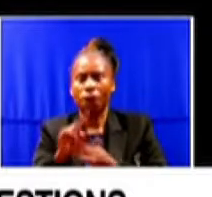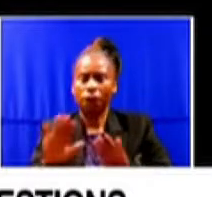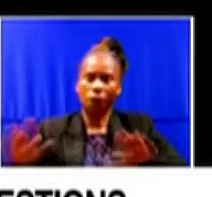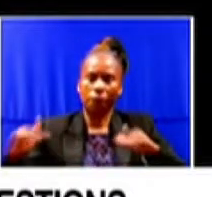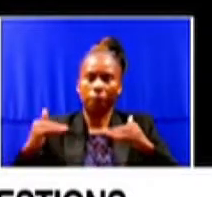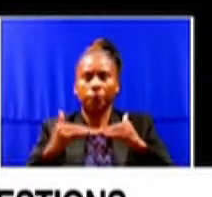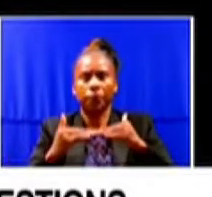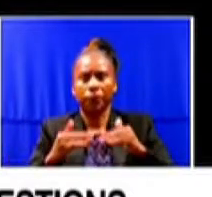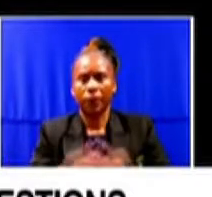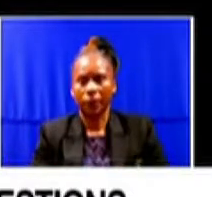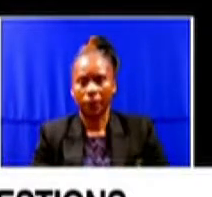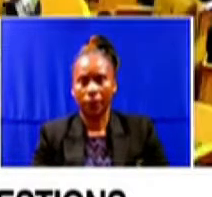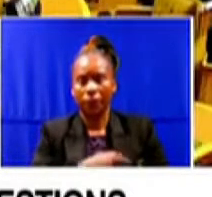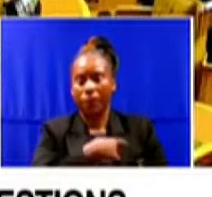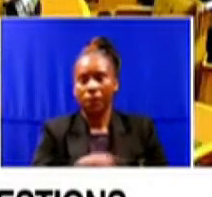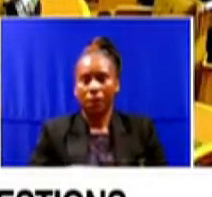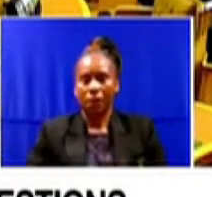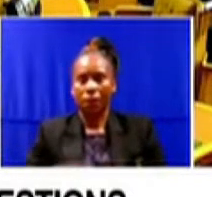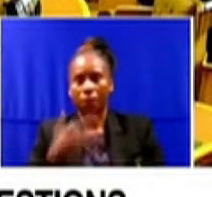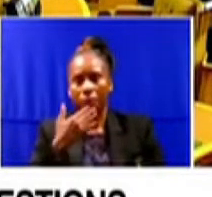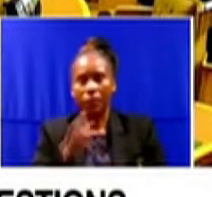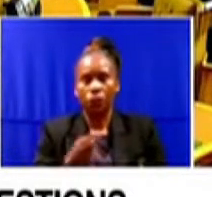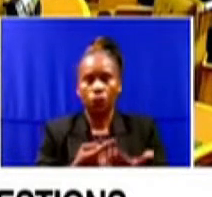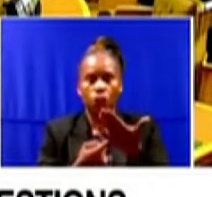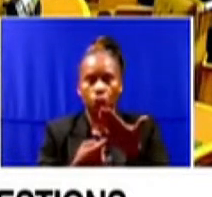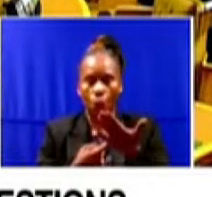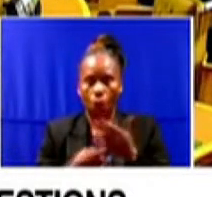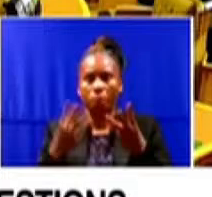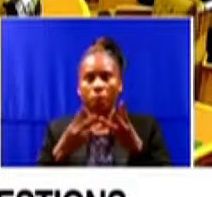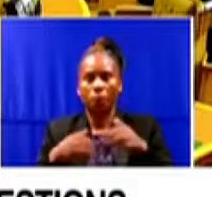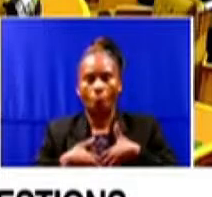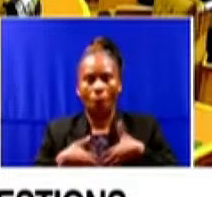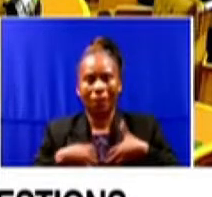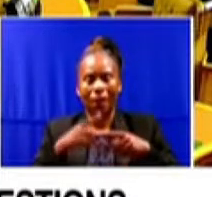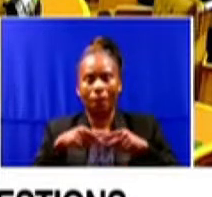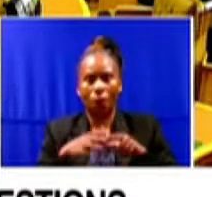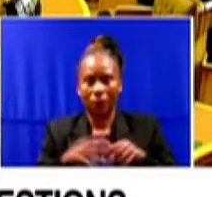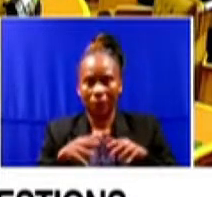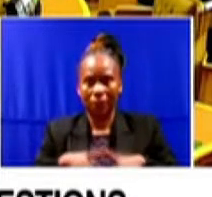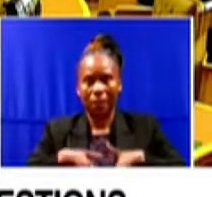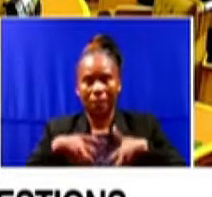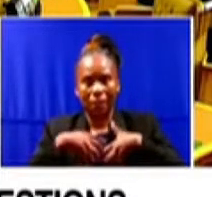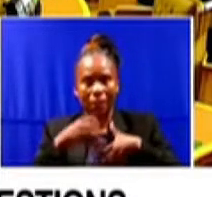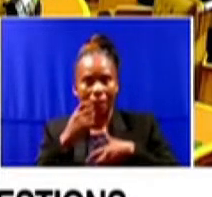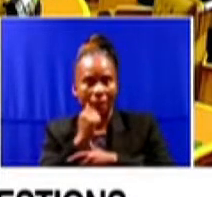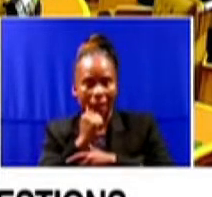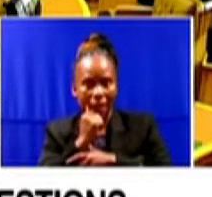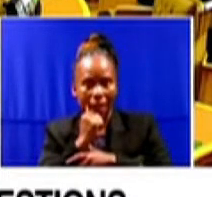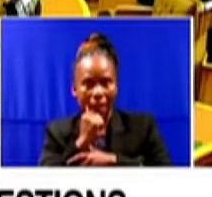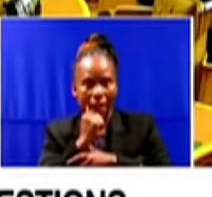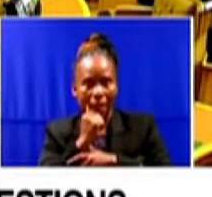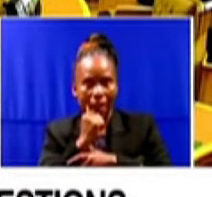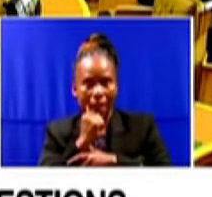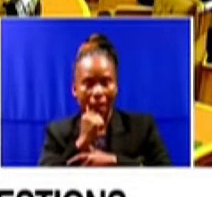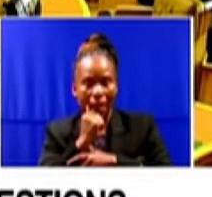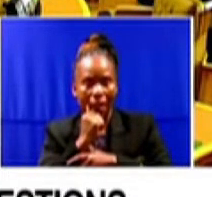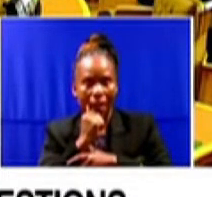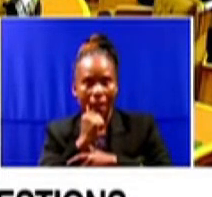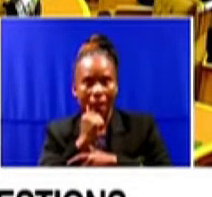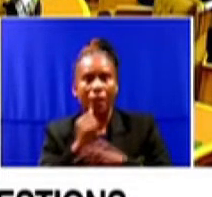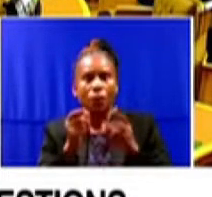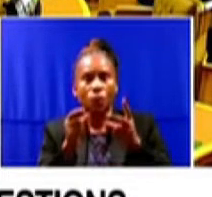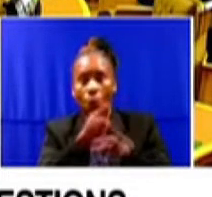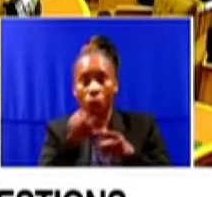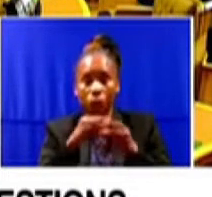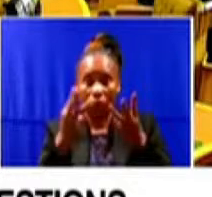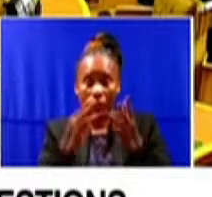has shown us that the only people who should be worried about angry young men are out-of-touch old men. And I'm very happy to give you the recipe for